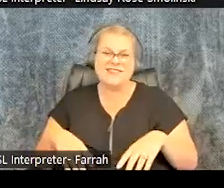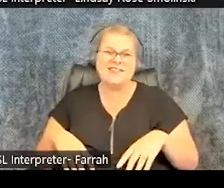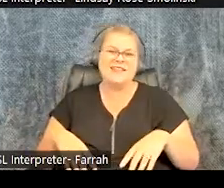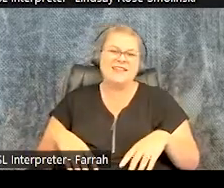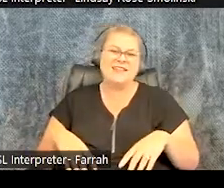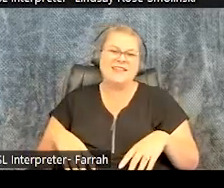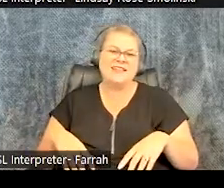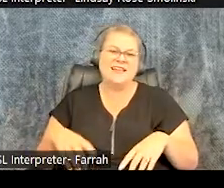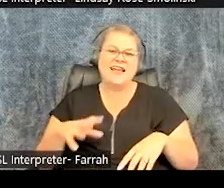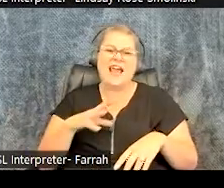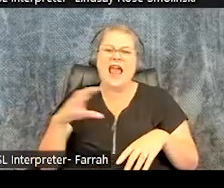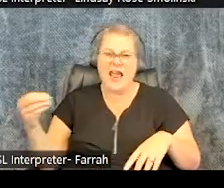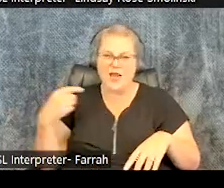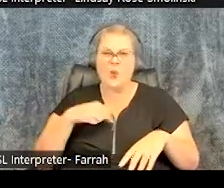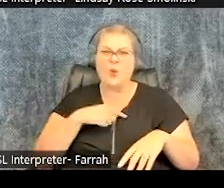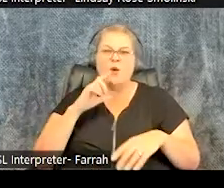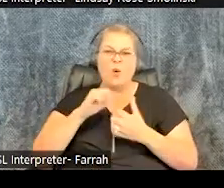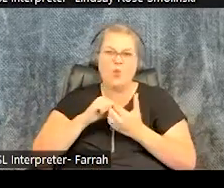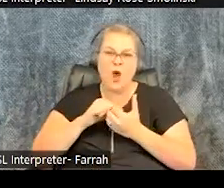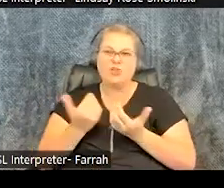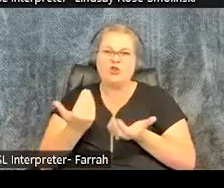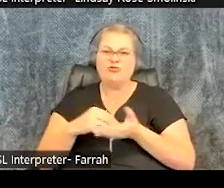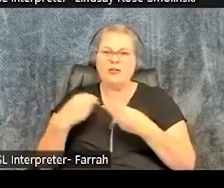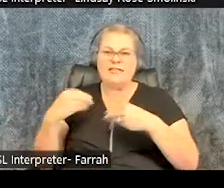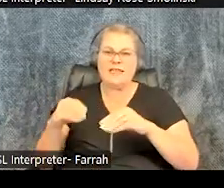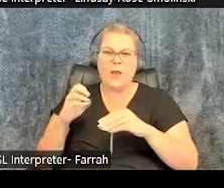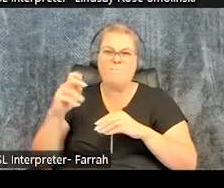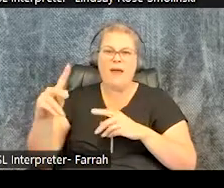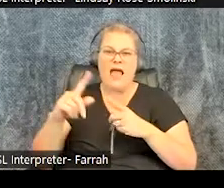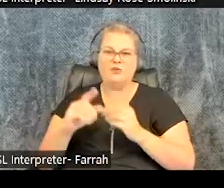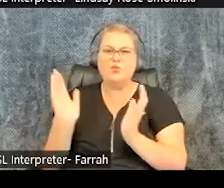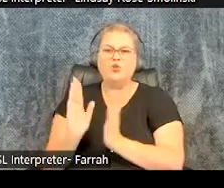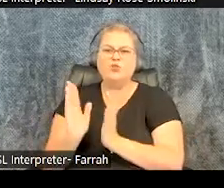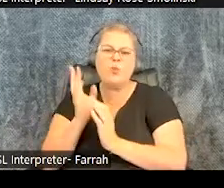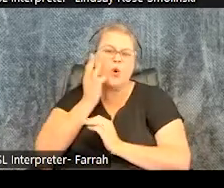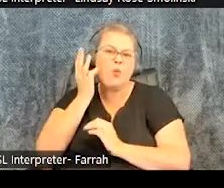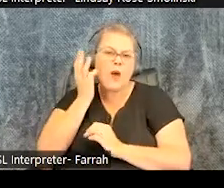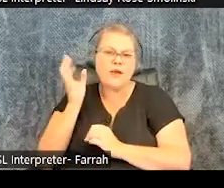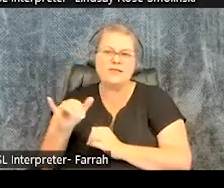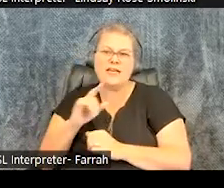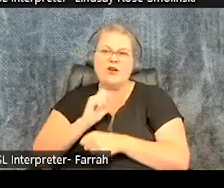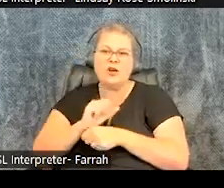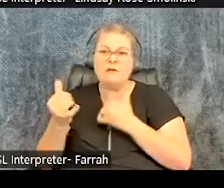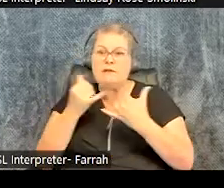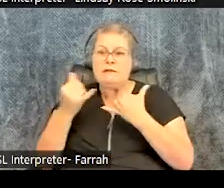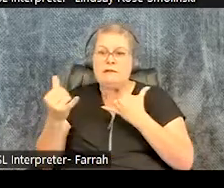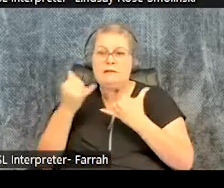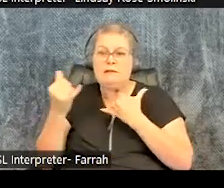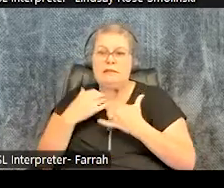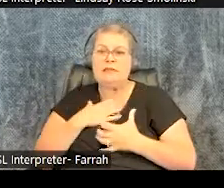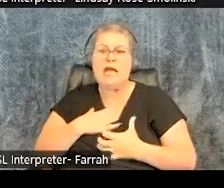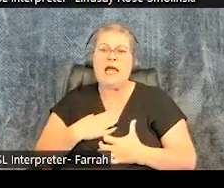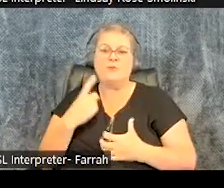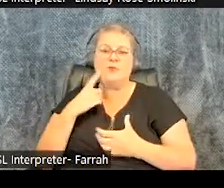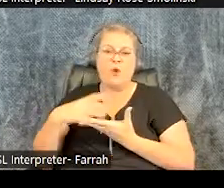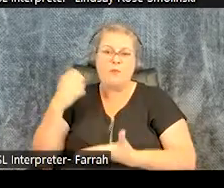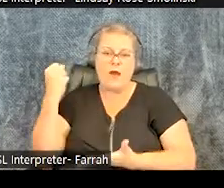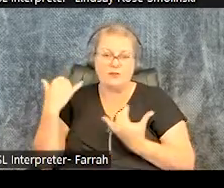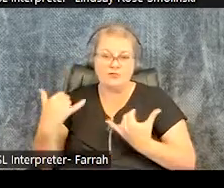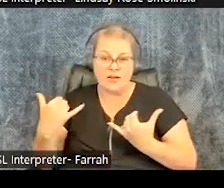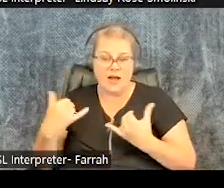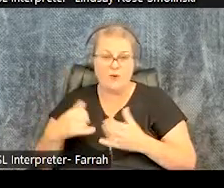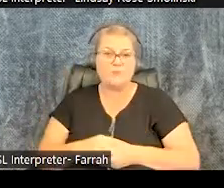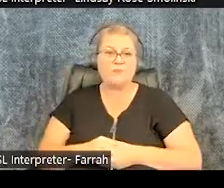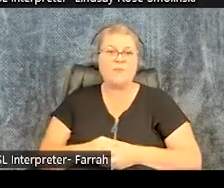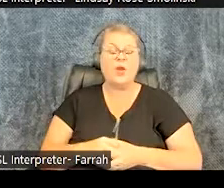And we're going to wash and resell those back to the small wineries who are literally calling us in desperation for bottles right now. So what this